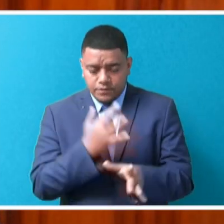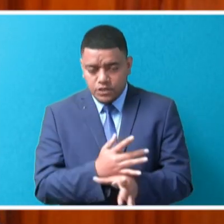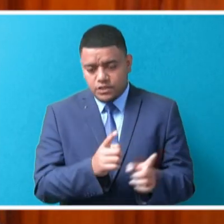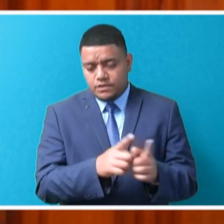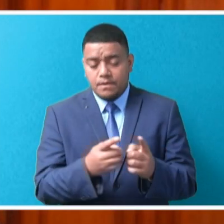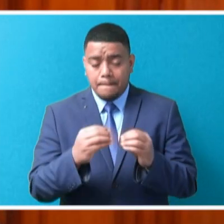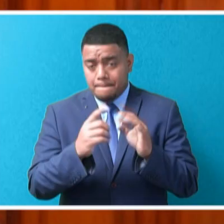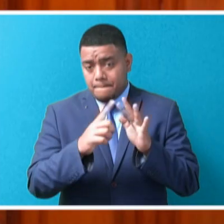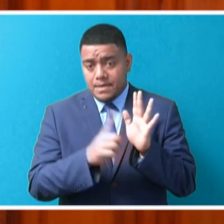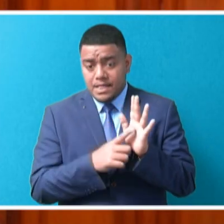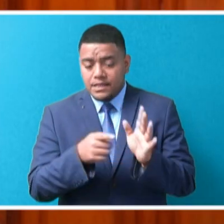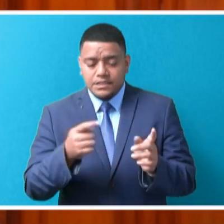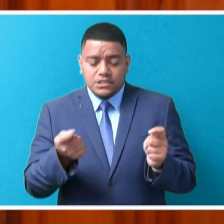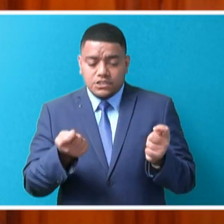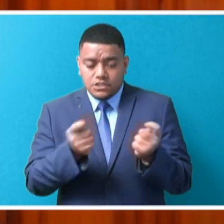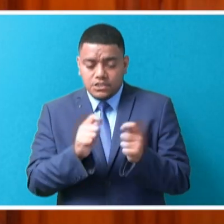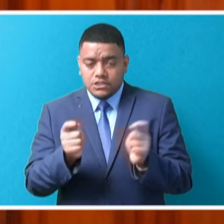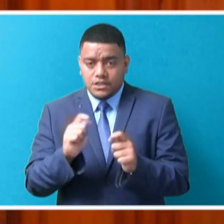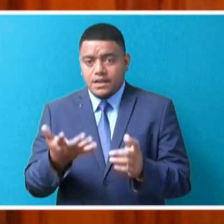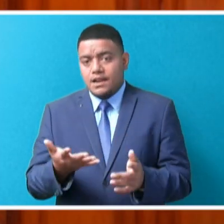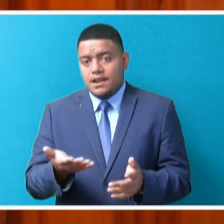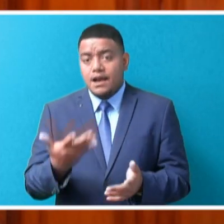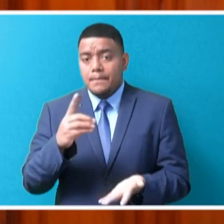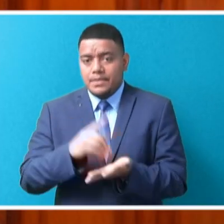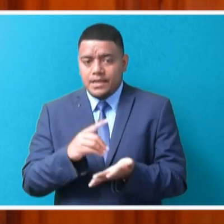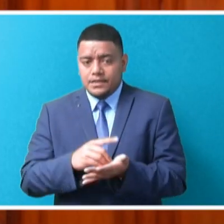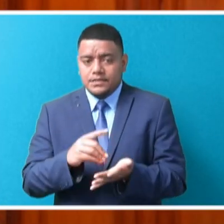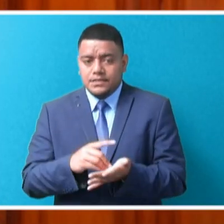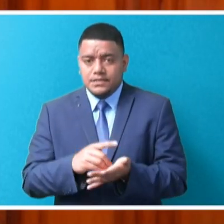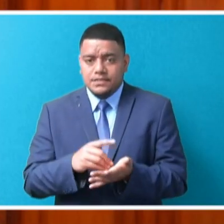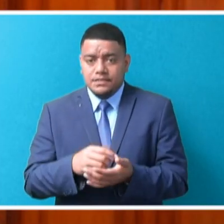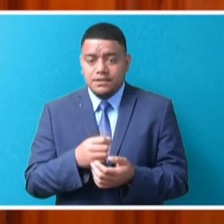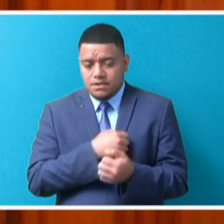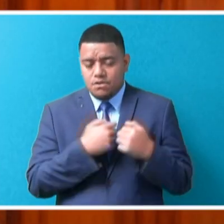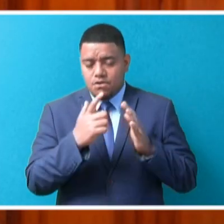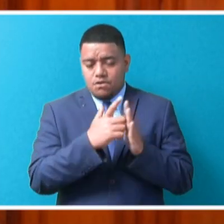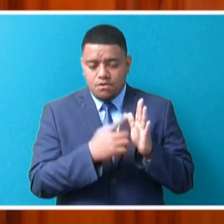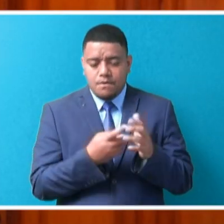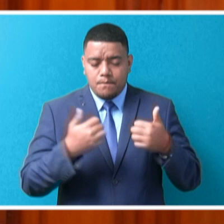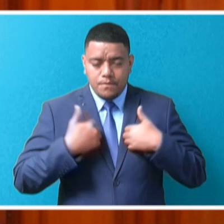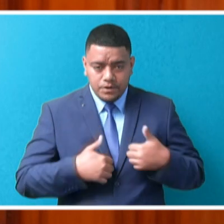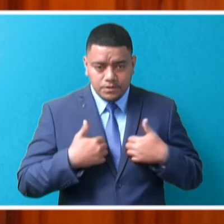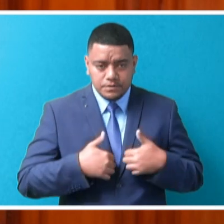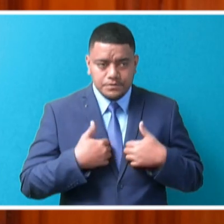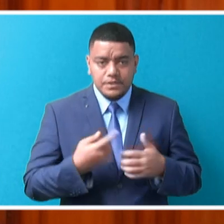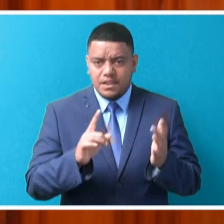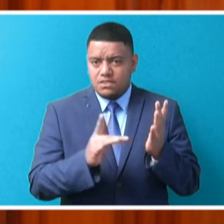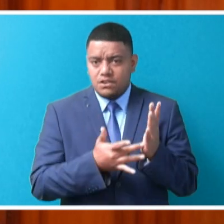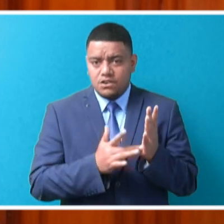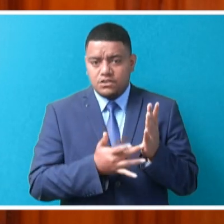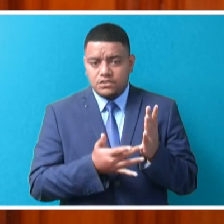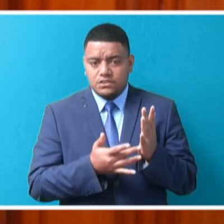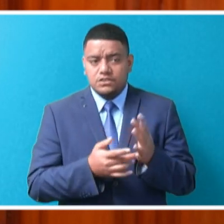that modernizes the enforcement and updates regulations to reflect the modern fishing practices and technology, and the review of the Offshore